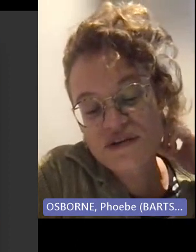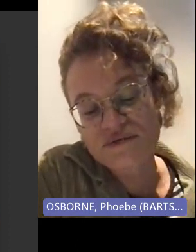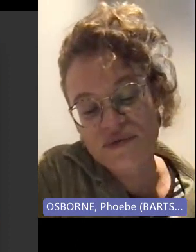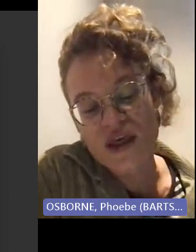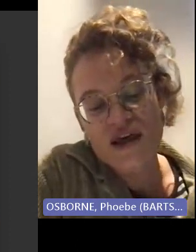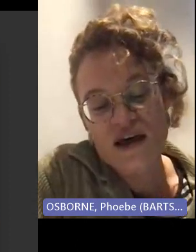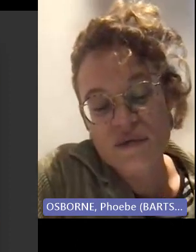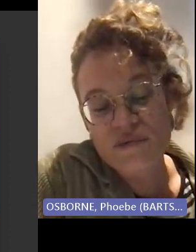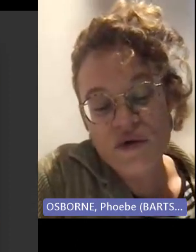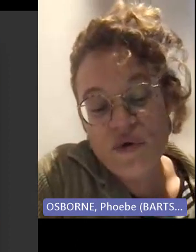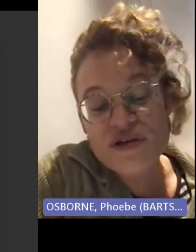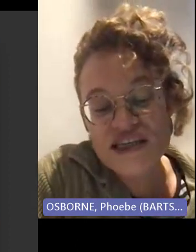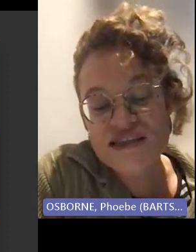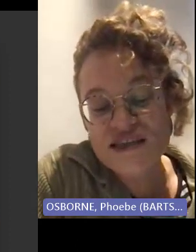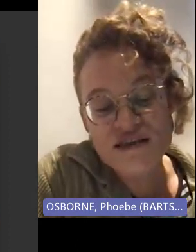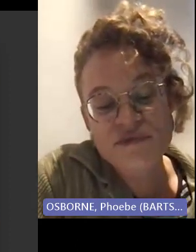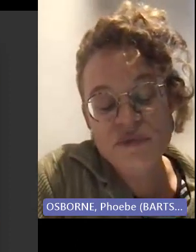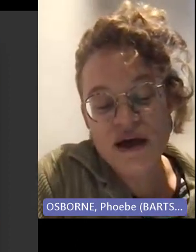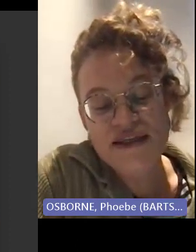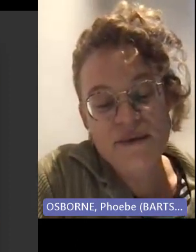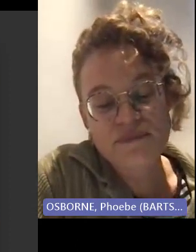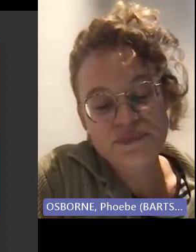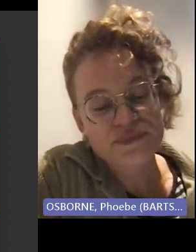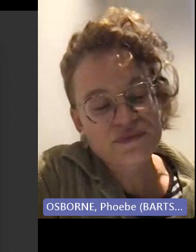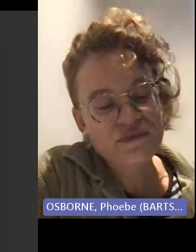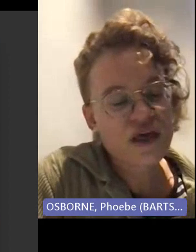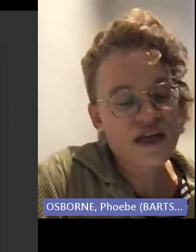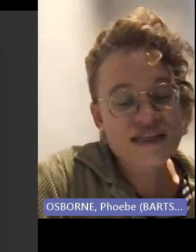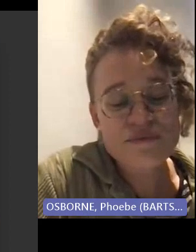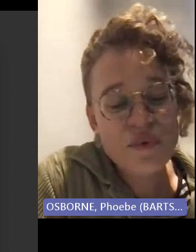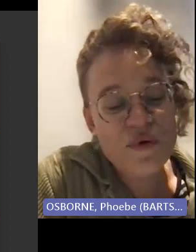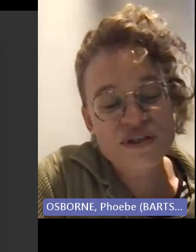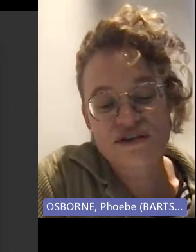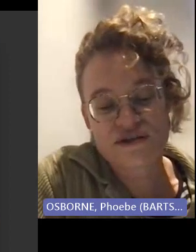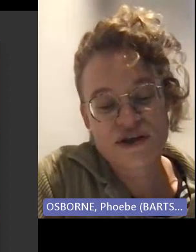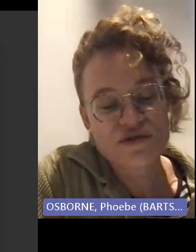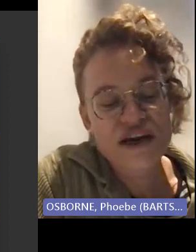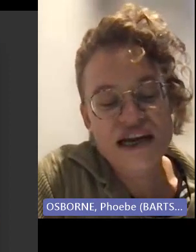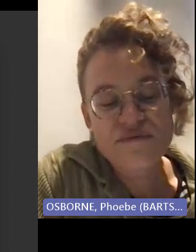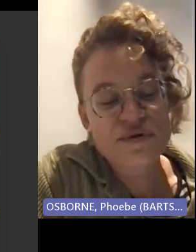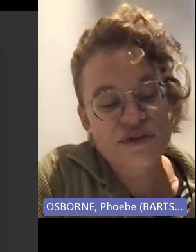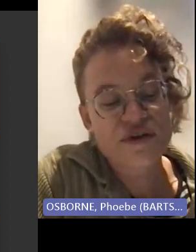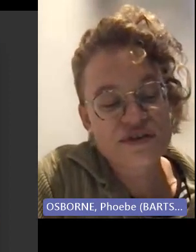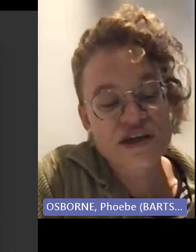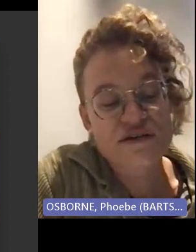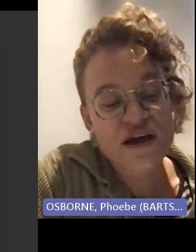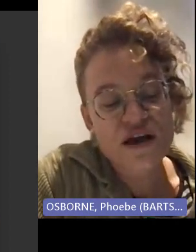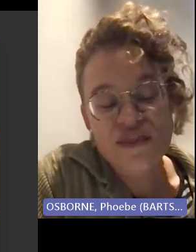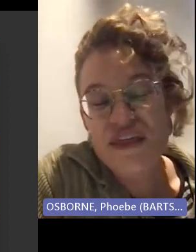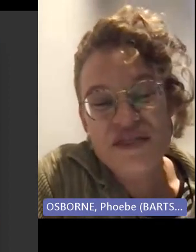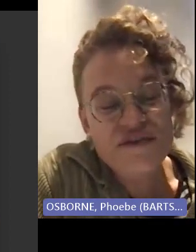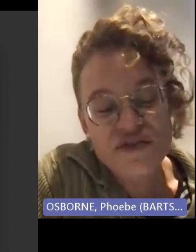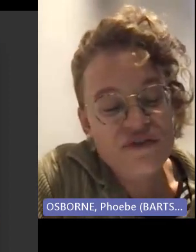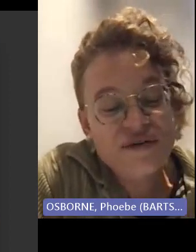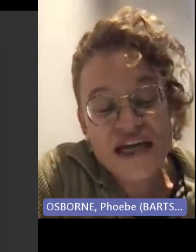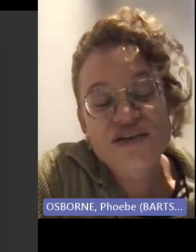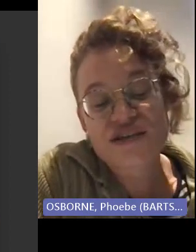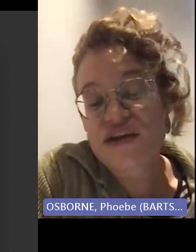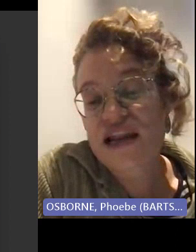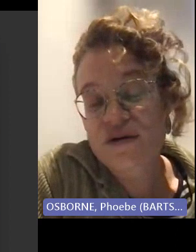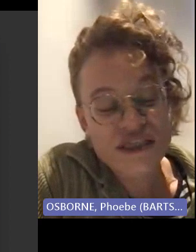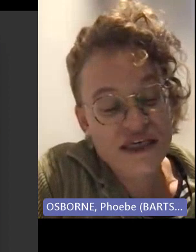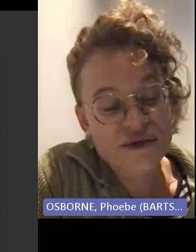oral perception and the processing systems behind that. And it's important, really important, those skills,